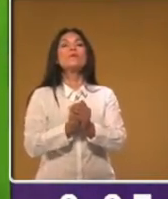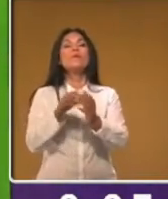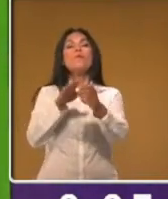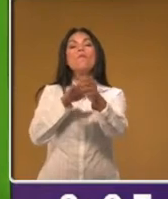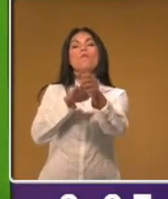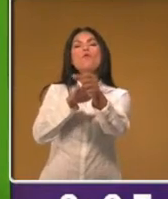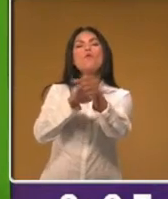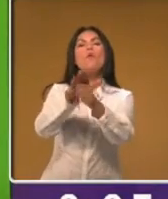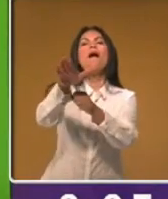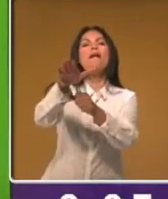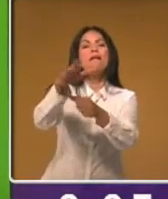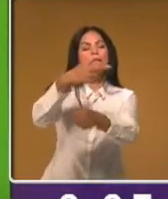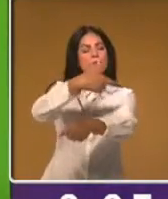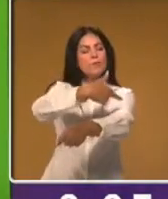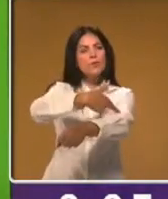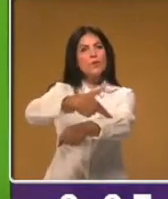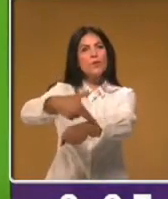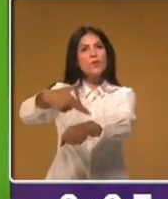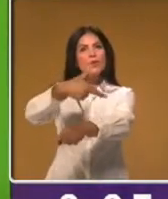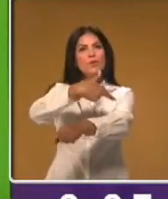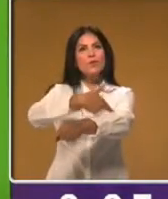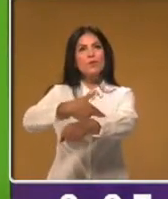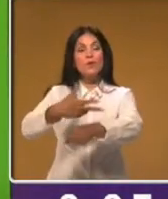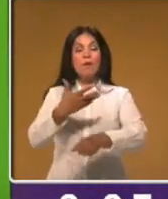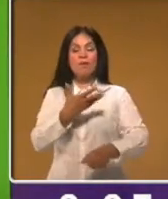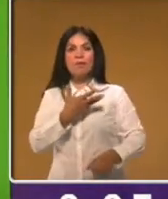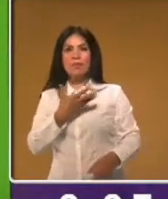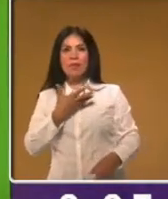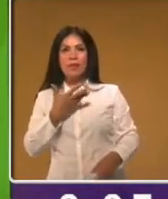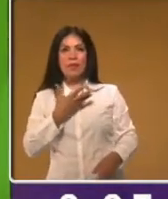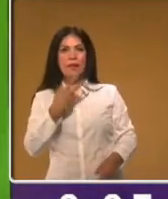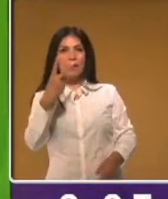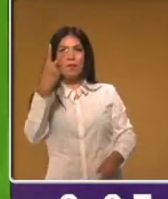I'm sorry, mom, I will study more.